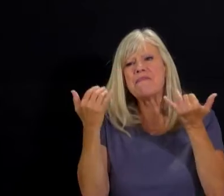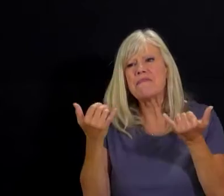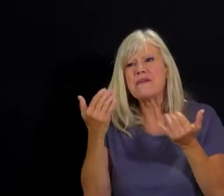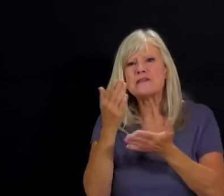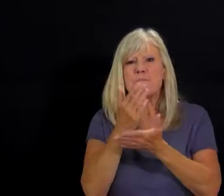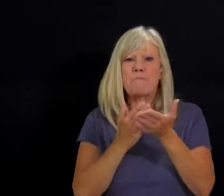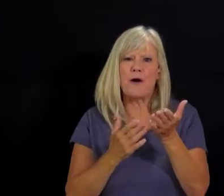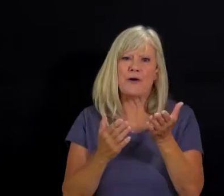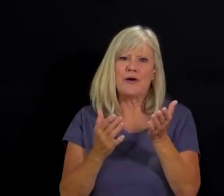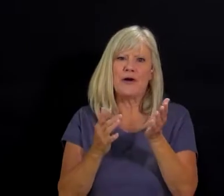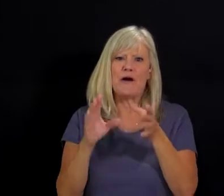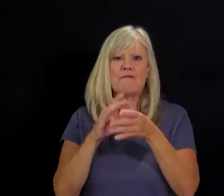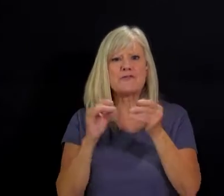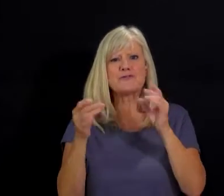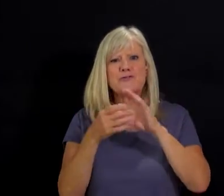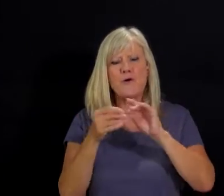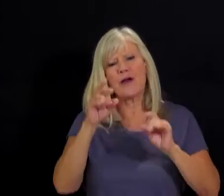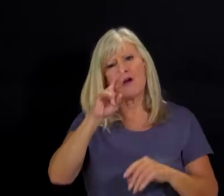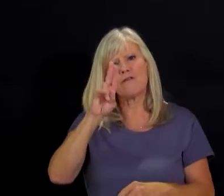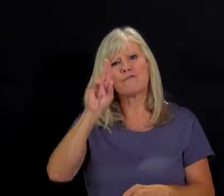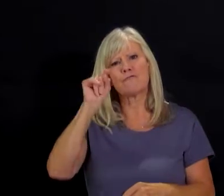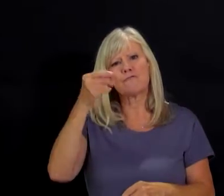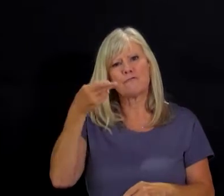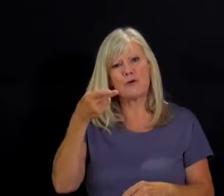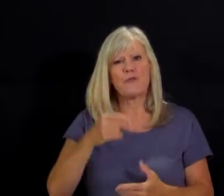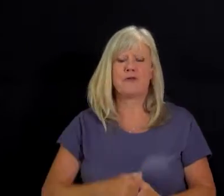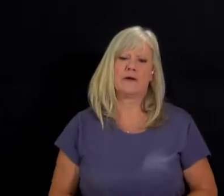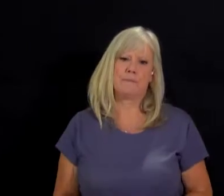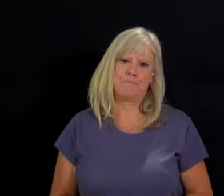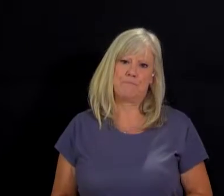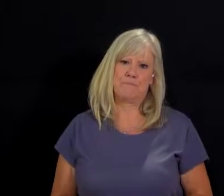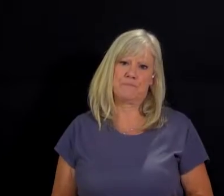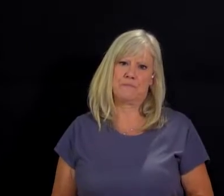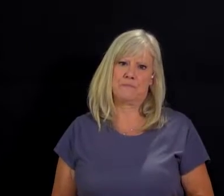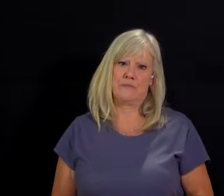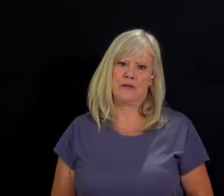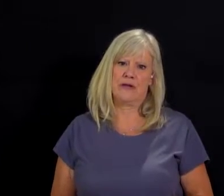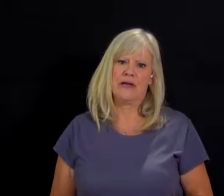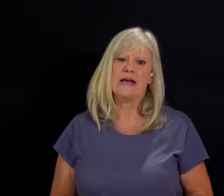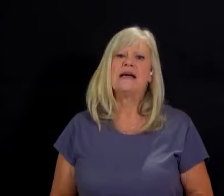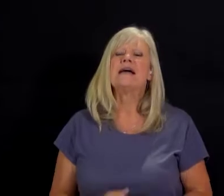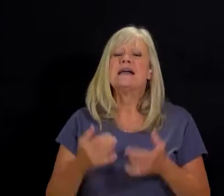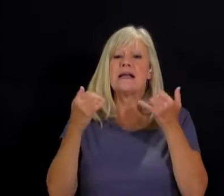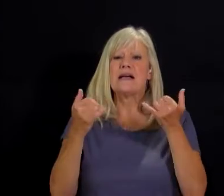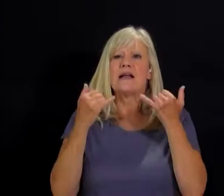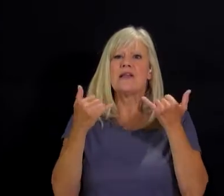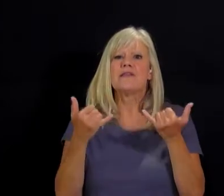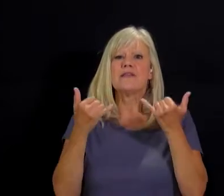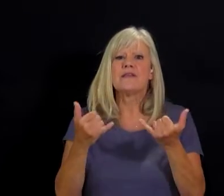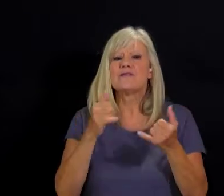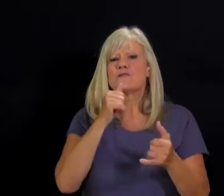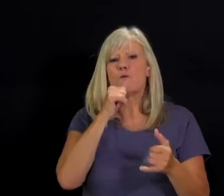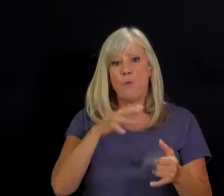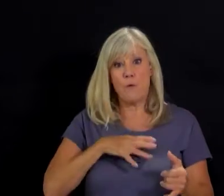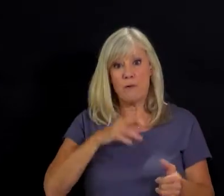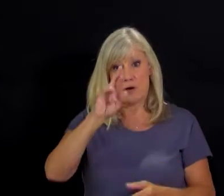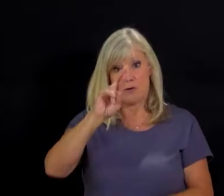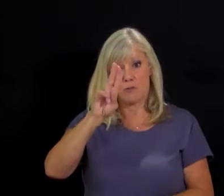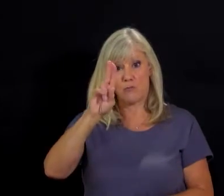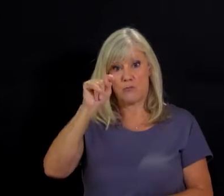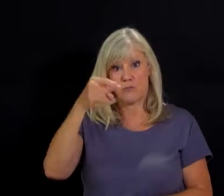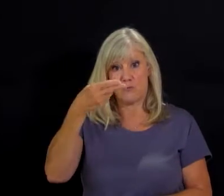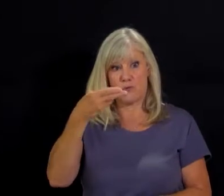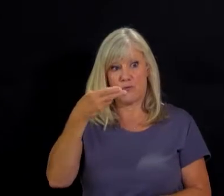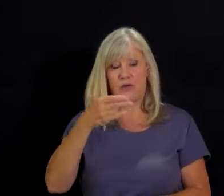and powerful tale, a most unlikely candidate for covenantal love is presented in the person of Ruth, who